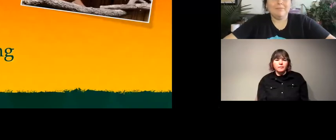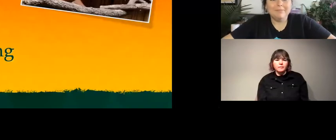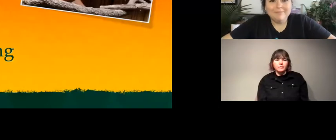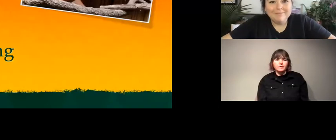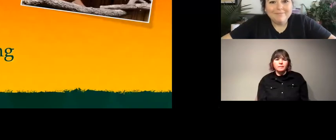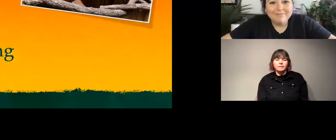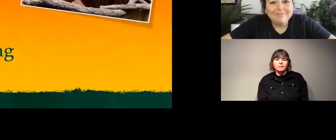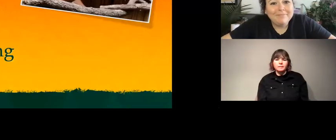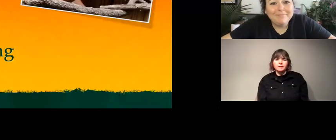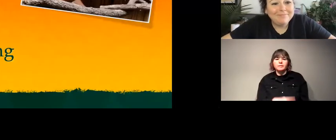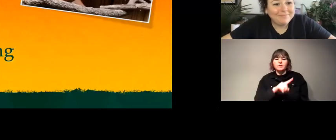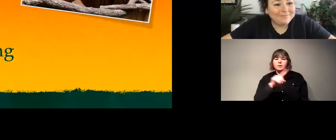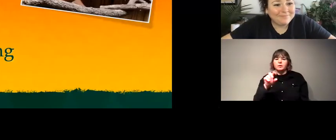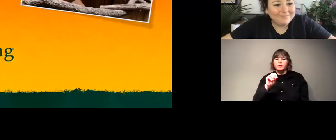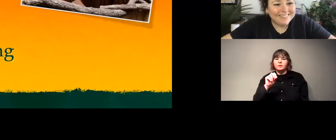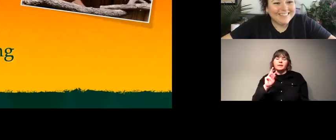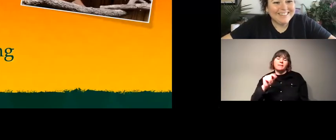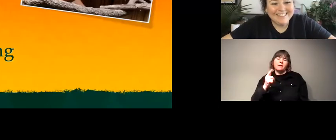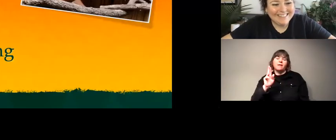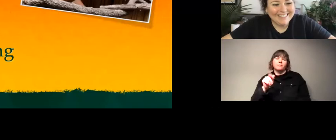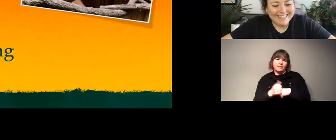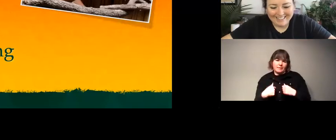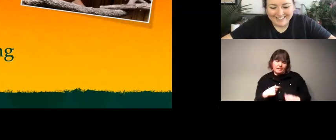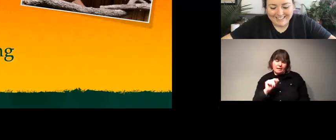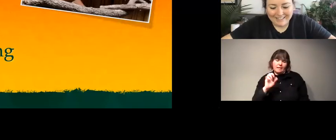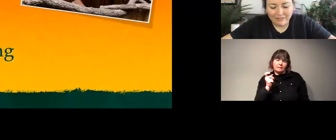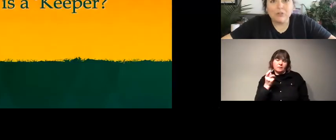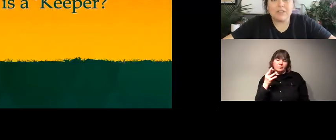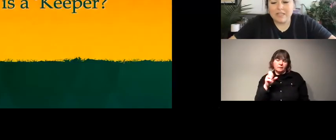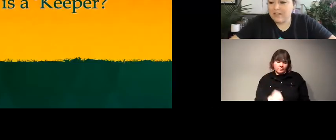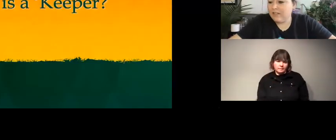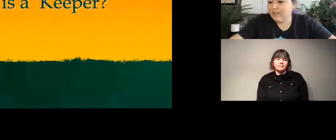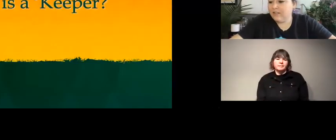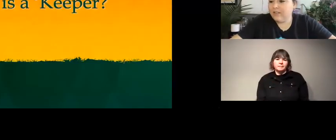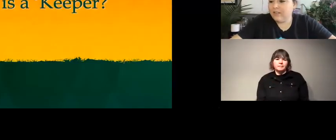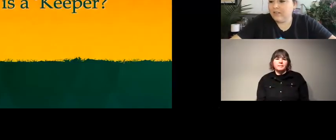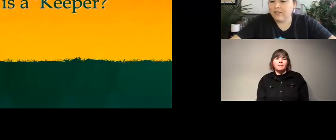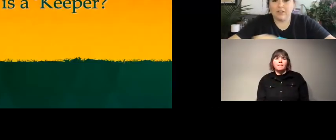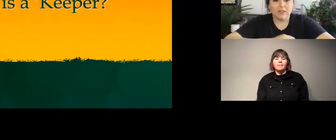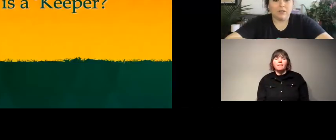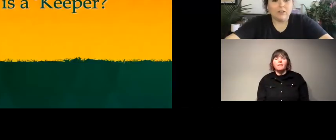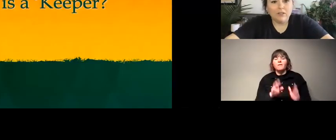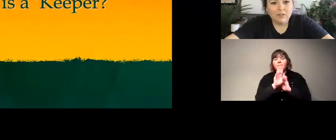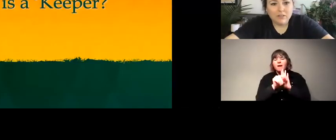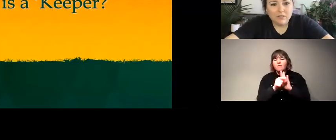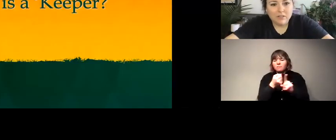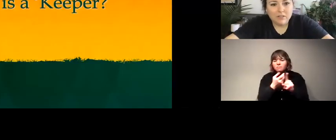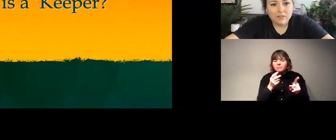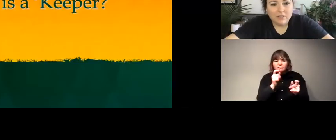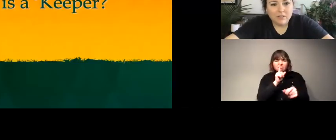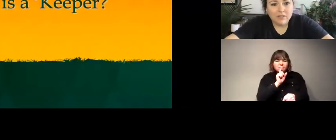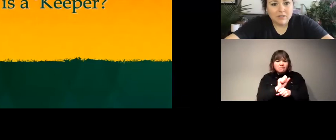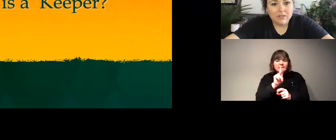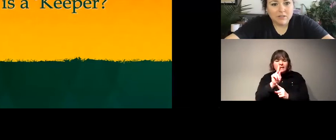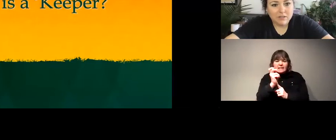So, zookeeping up with me, Alexi Grousis. So a little bit of background about what an actual keeper